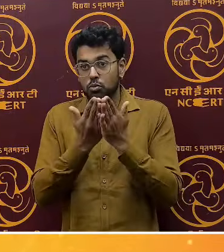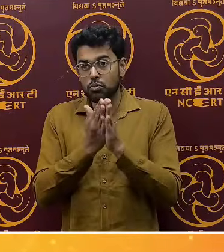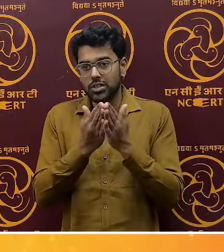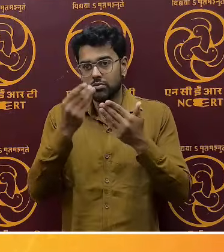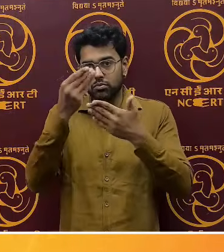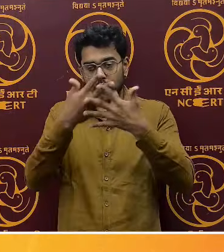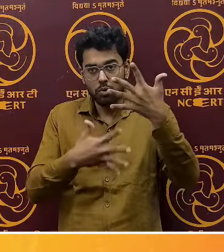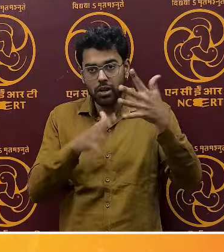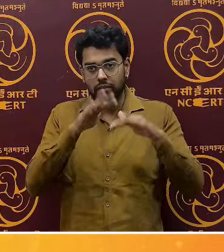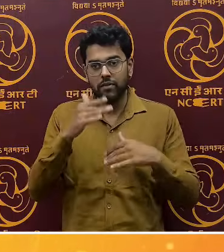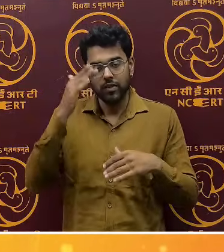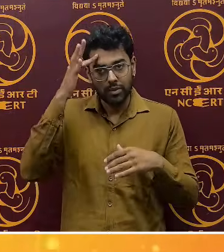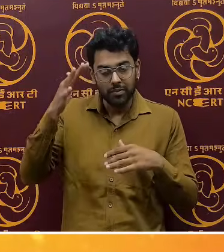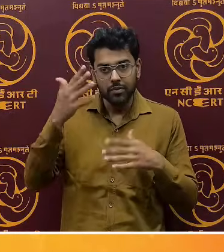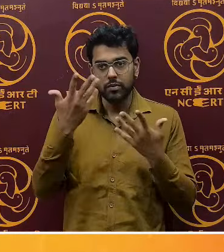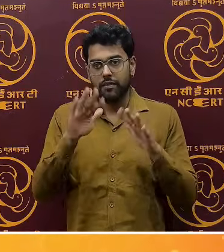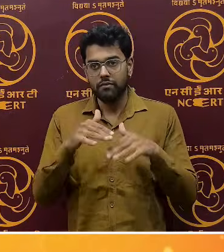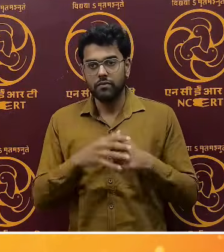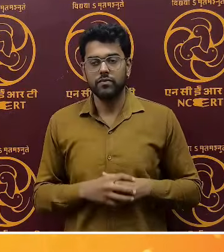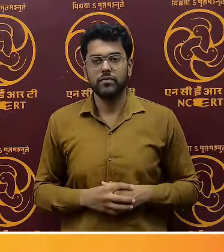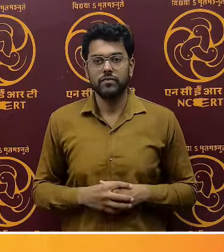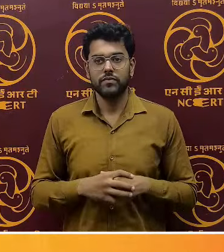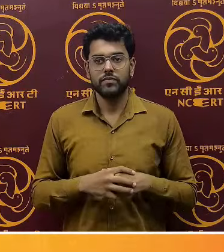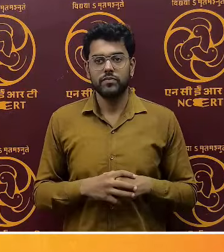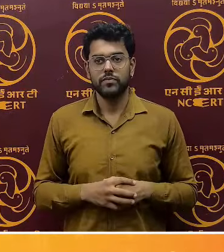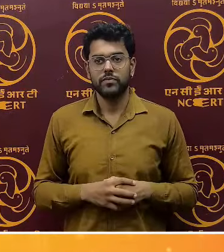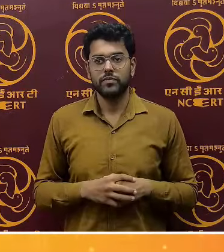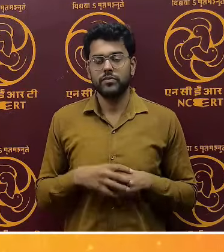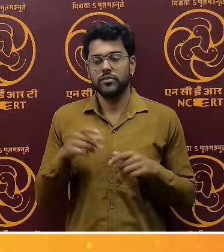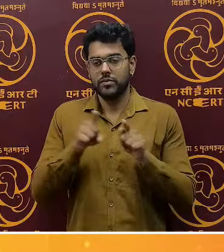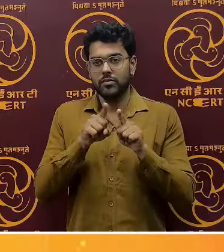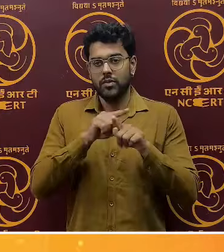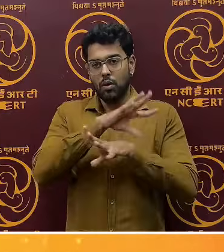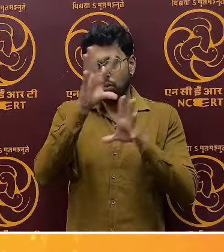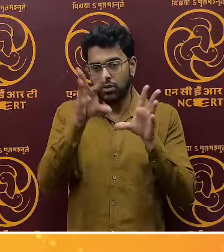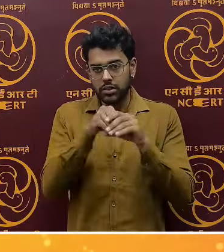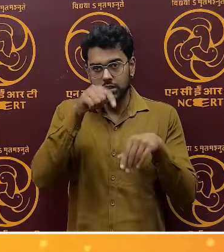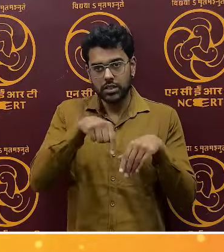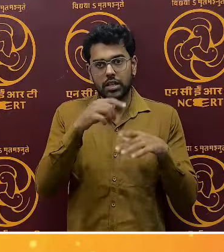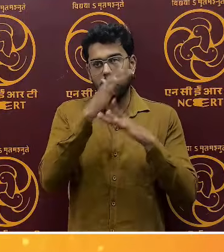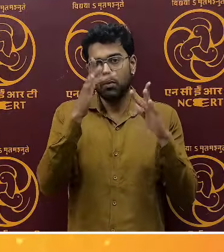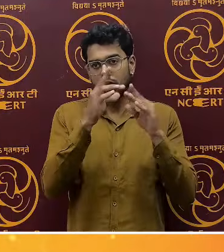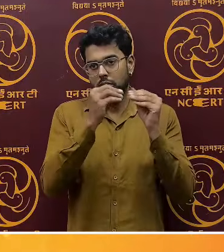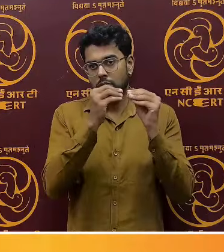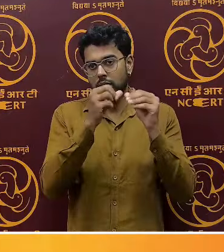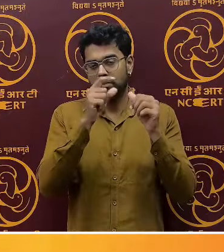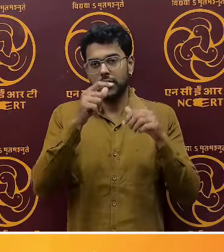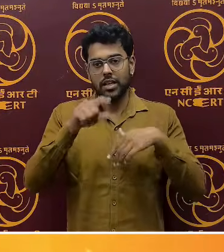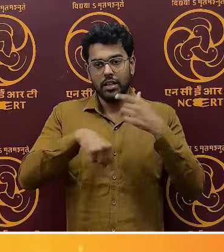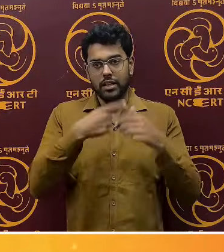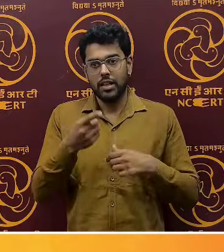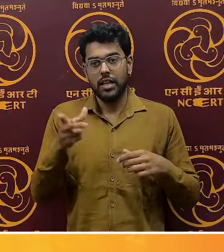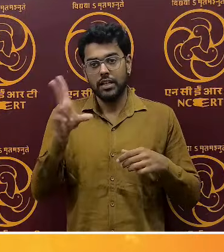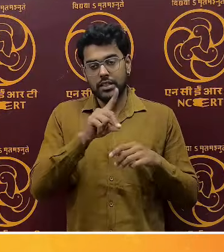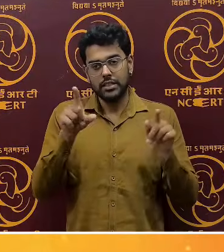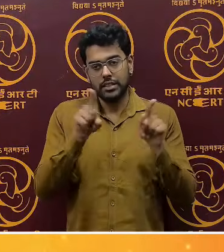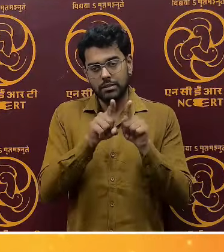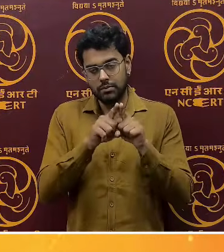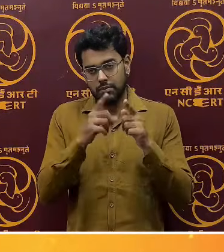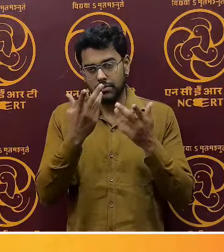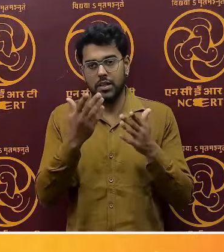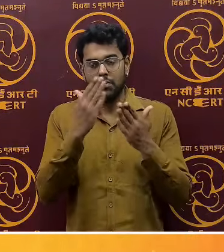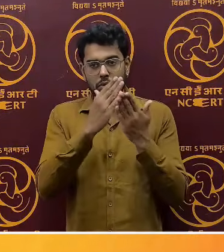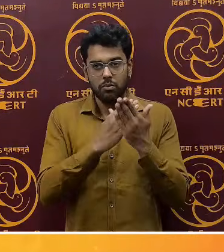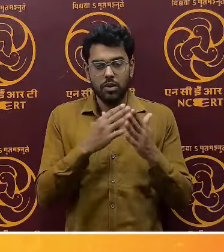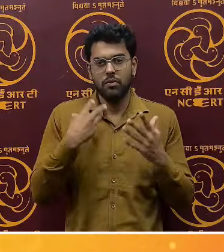on Word on the Diksha portal. So this is all in our virtual lab session. Tomorrow once again we'll have the same session. We'll